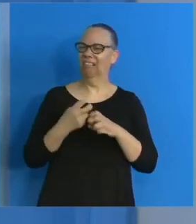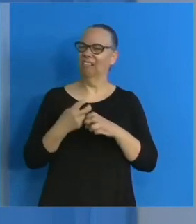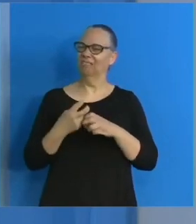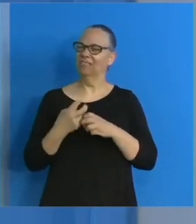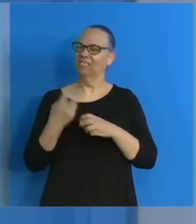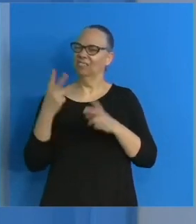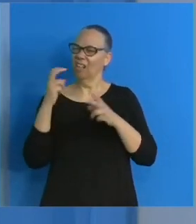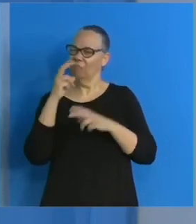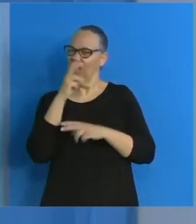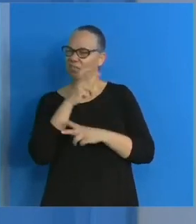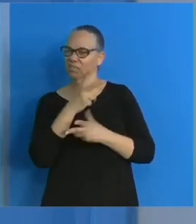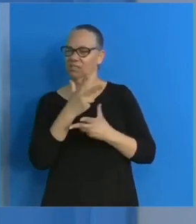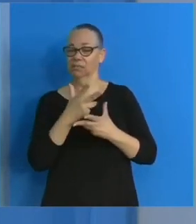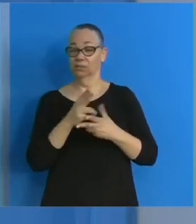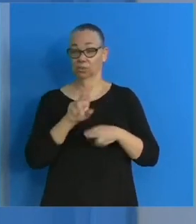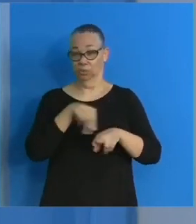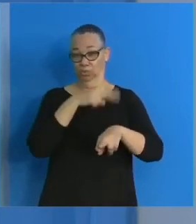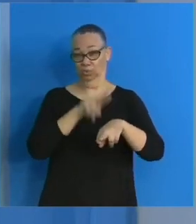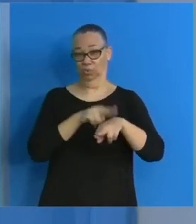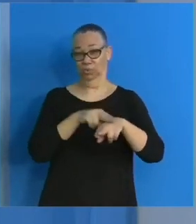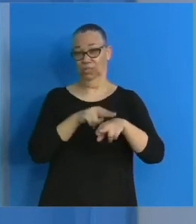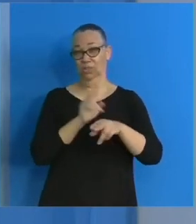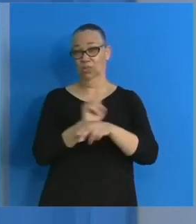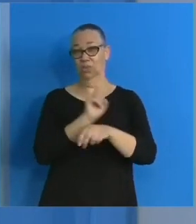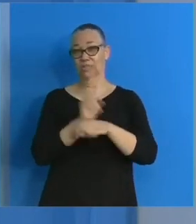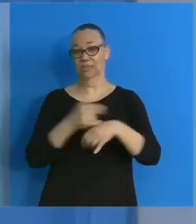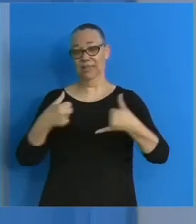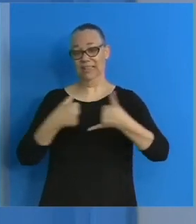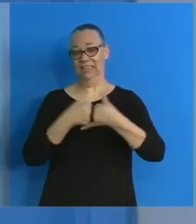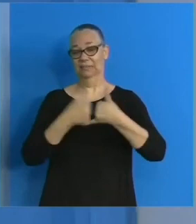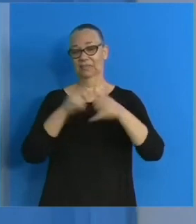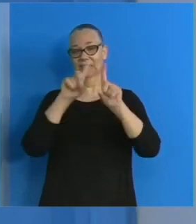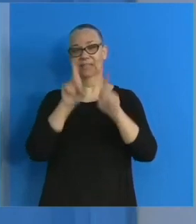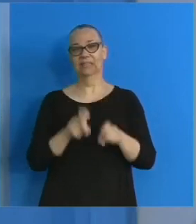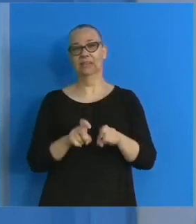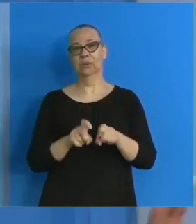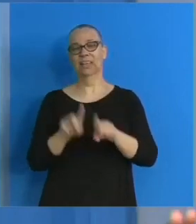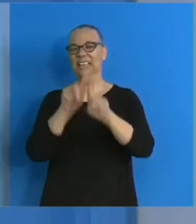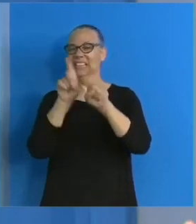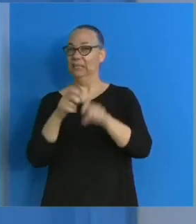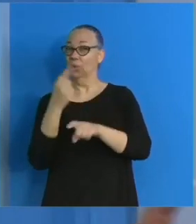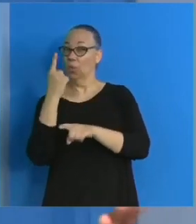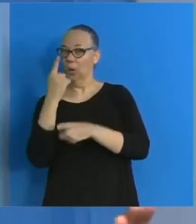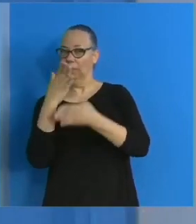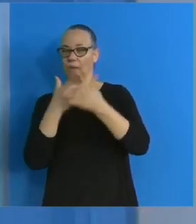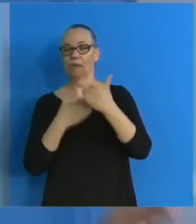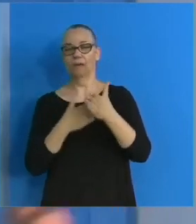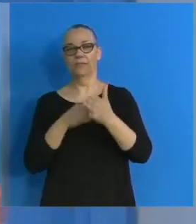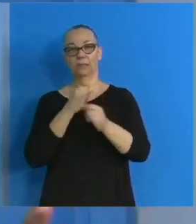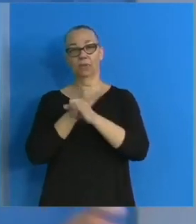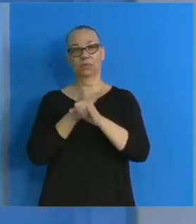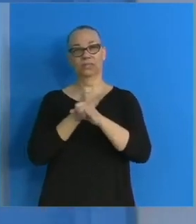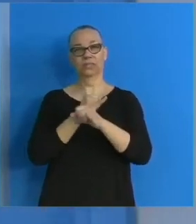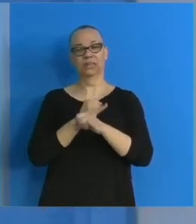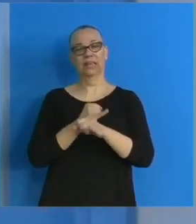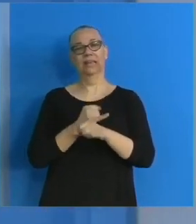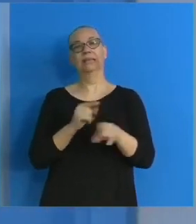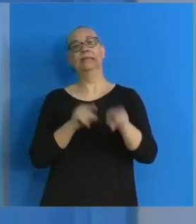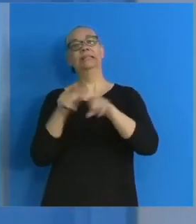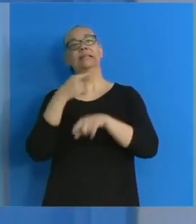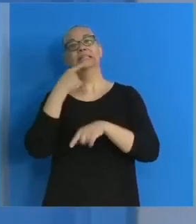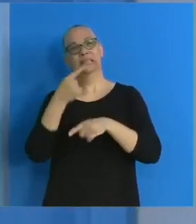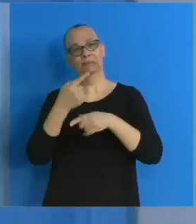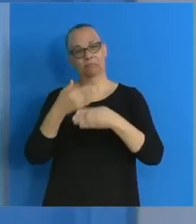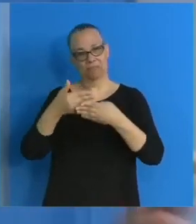used test is the antibody test, which tests only one of the several components of immunity. As I mentioned earlier on in